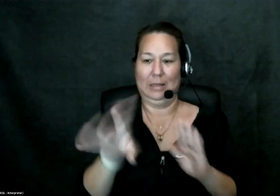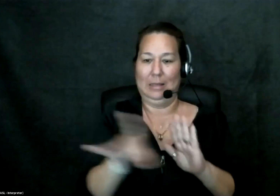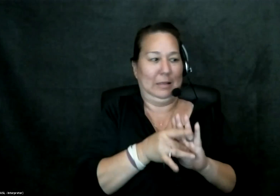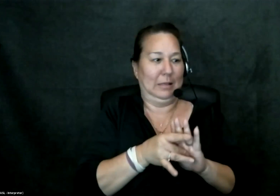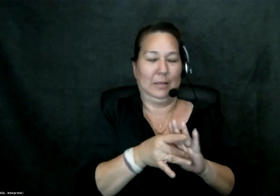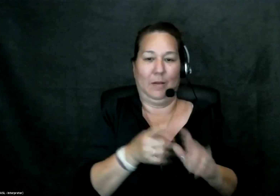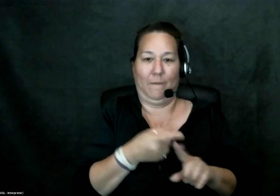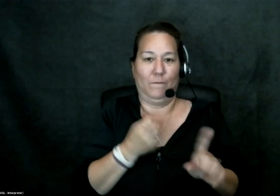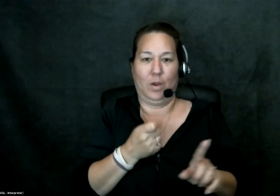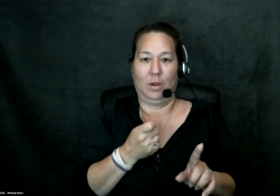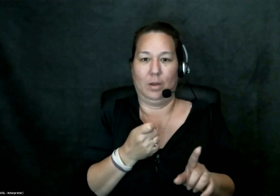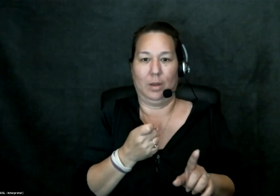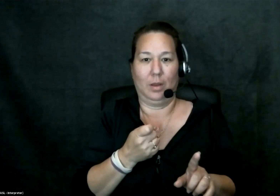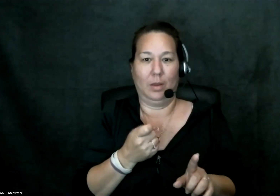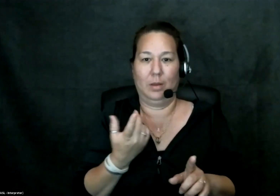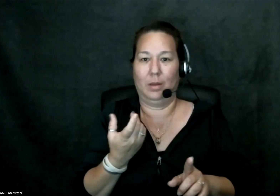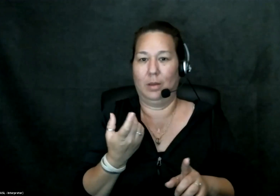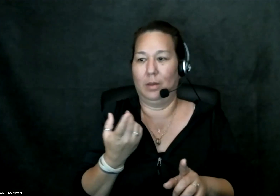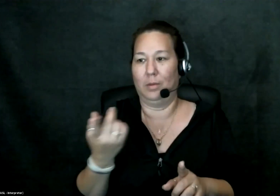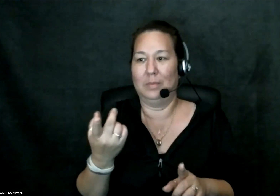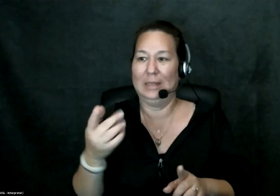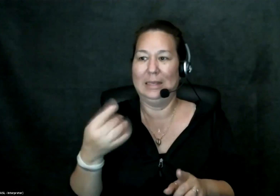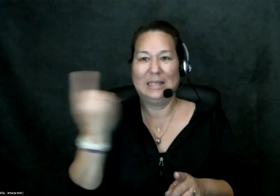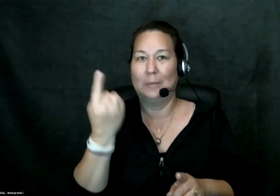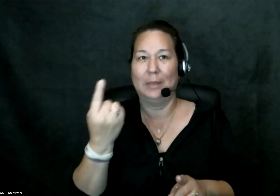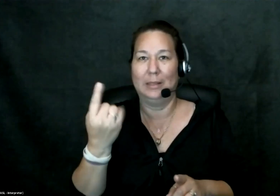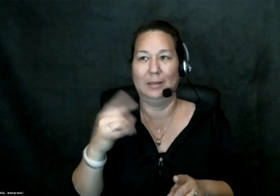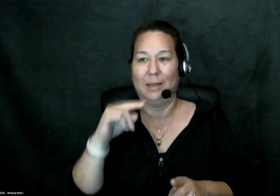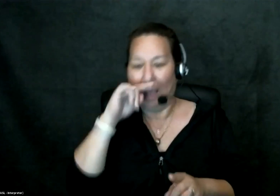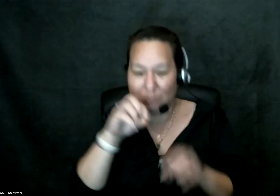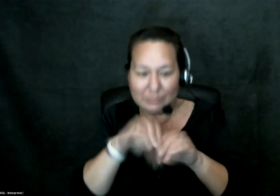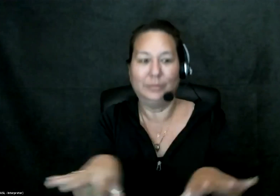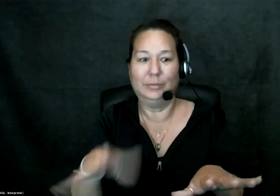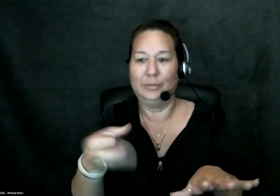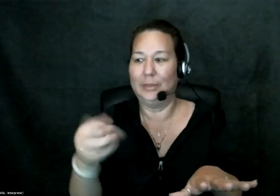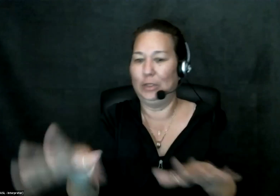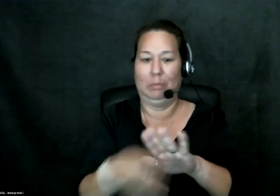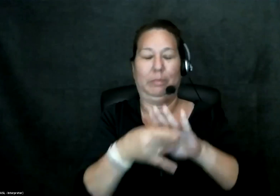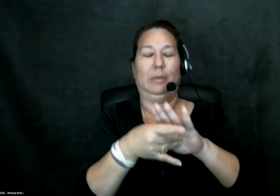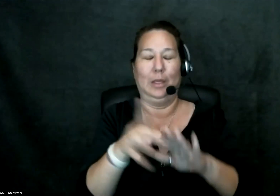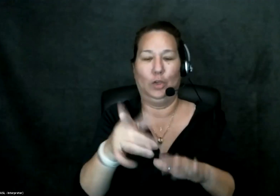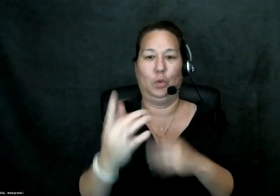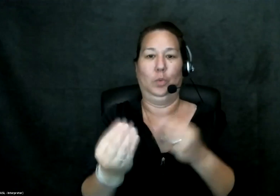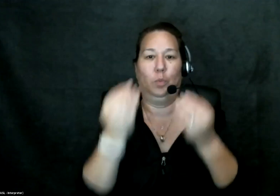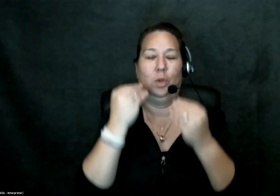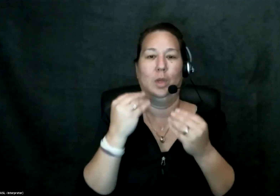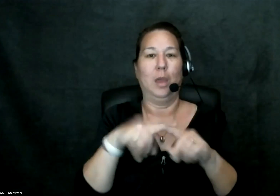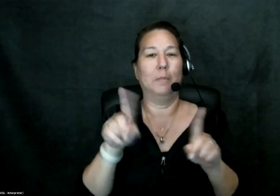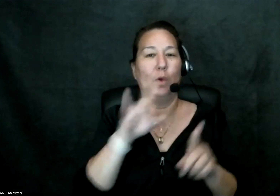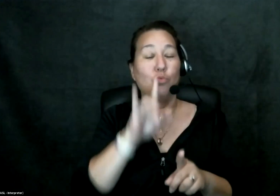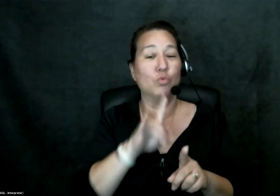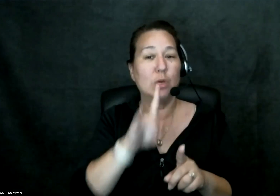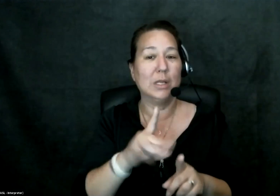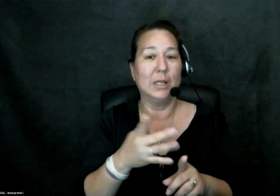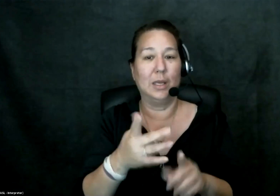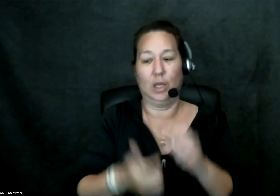somebody's respiratory tract, and maybe you put your hands in your eye or your nose. but it really does seem to be